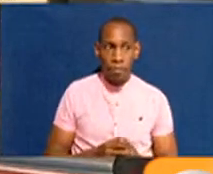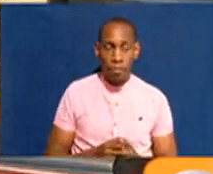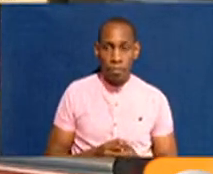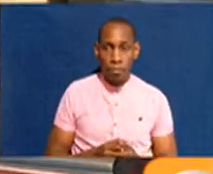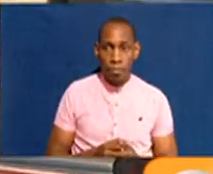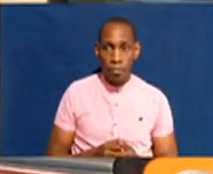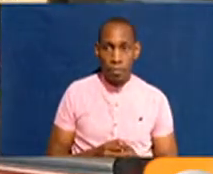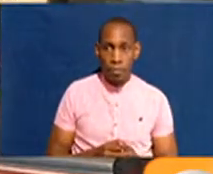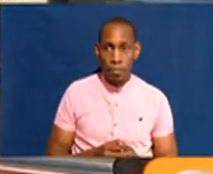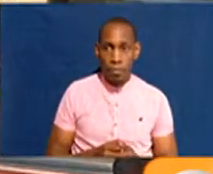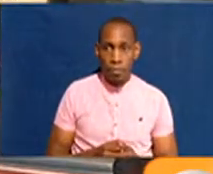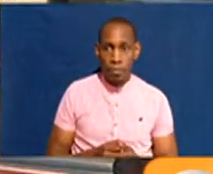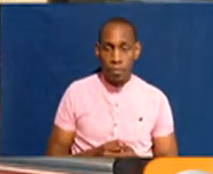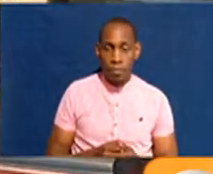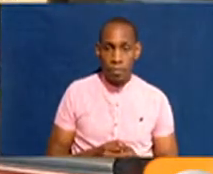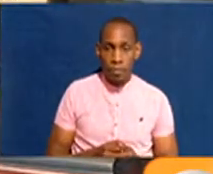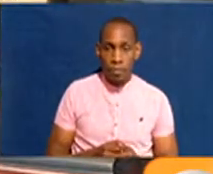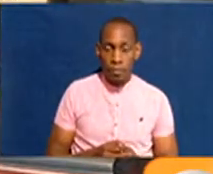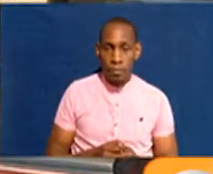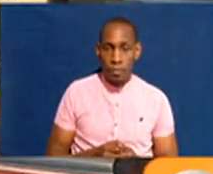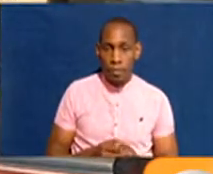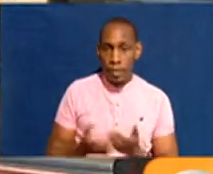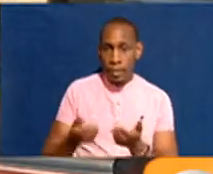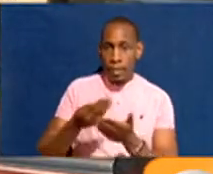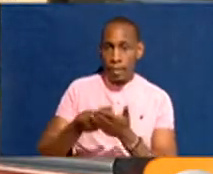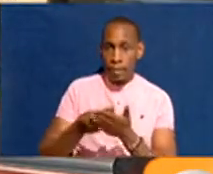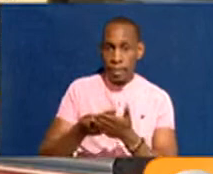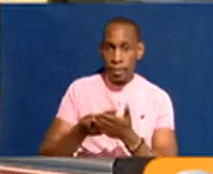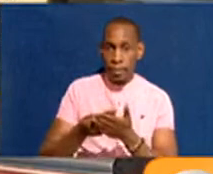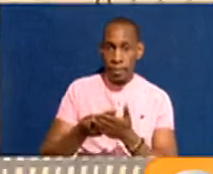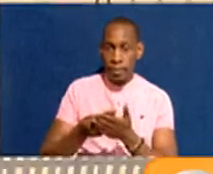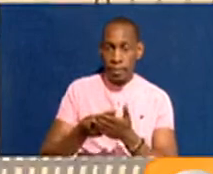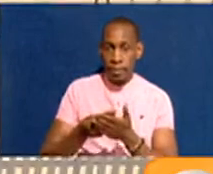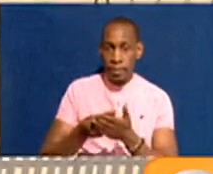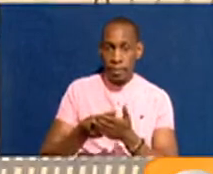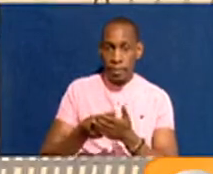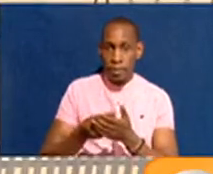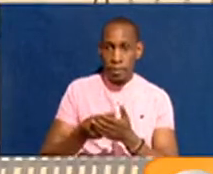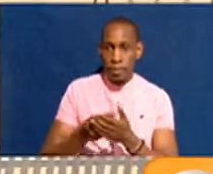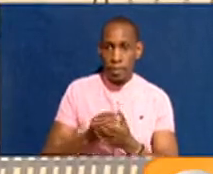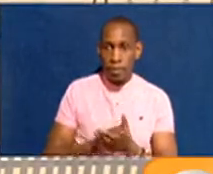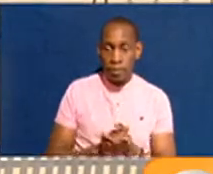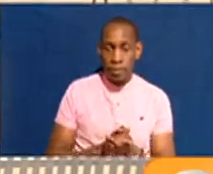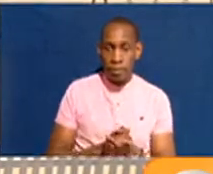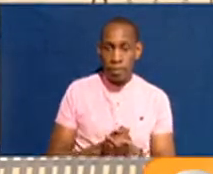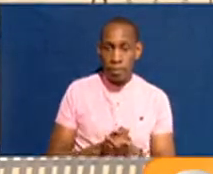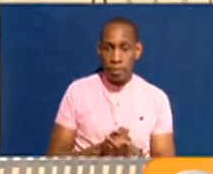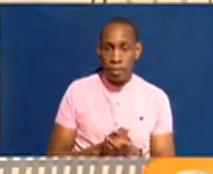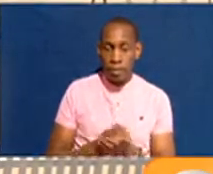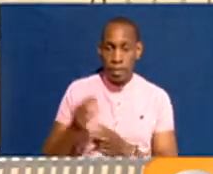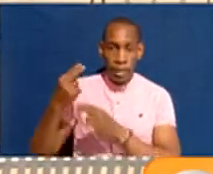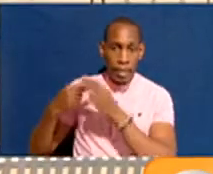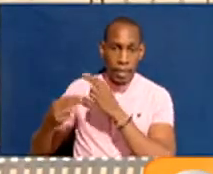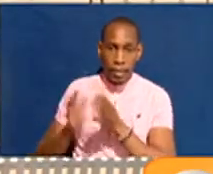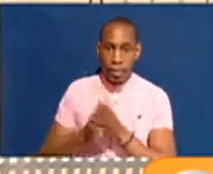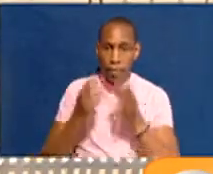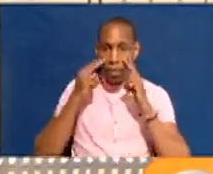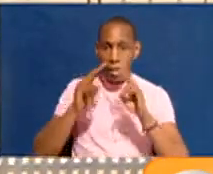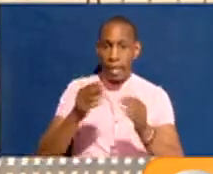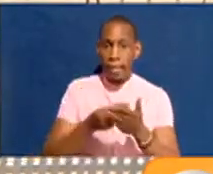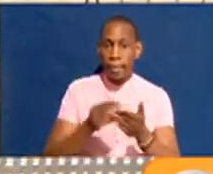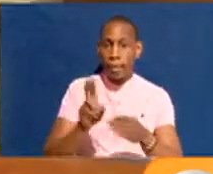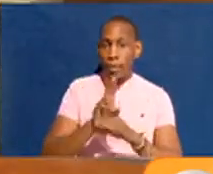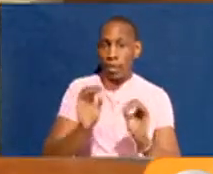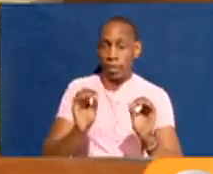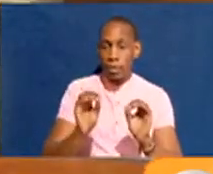over billion shillings for the wall itself and also the backfilling. For heritage, you don't look at how much money